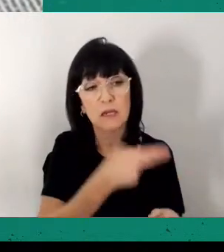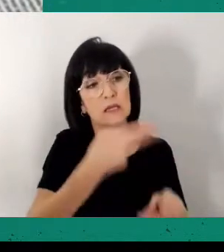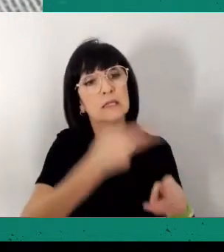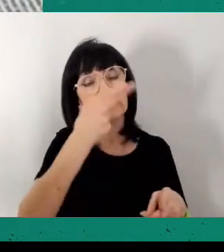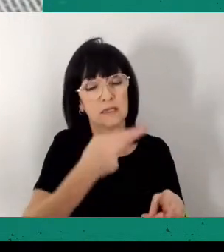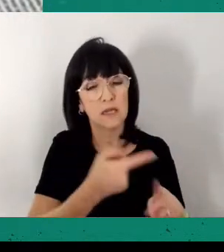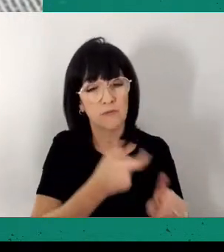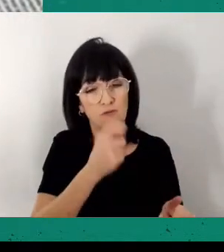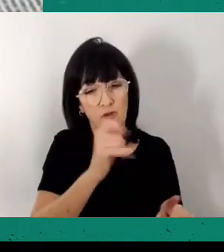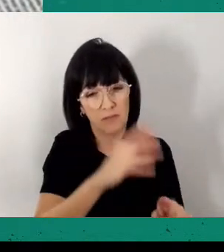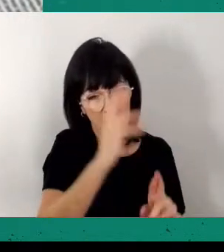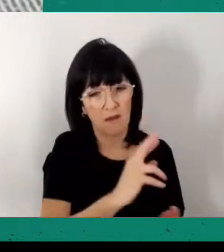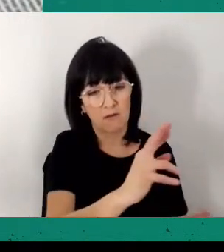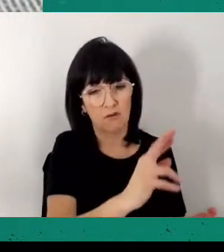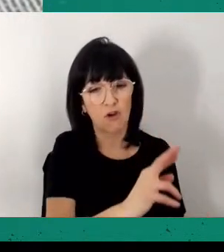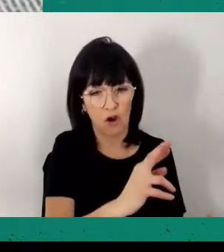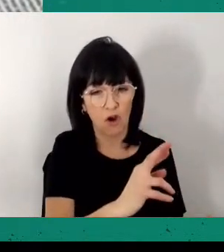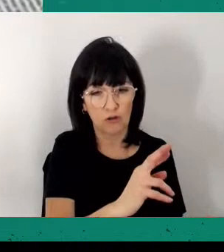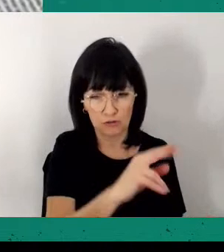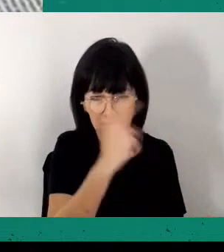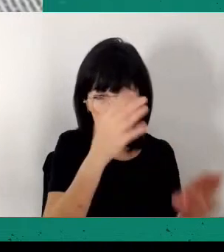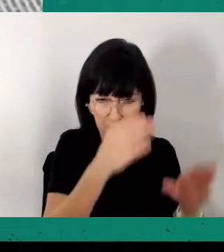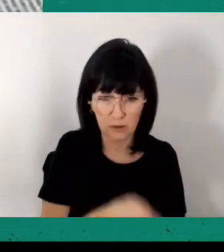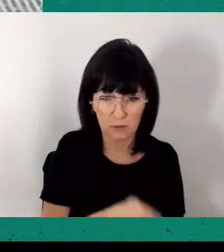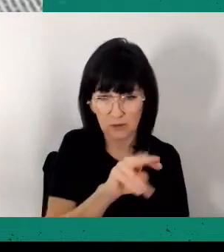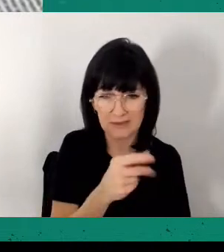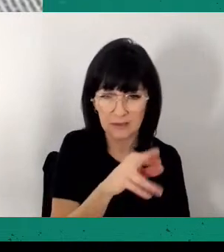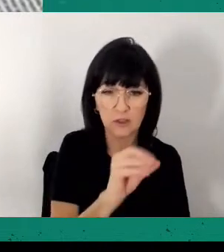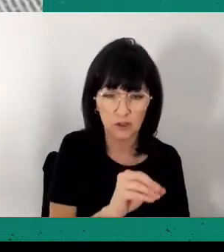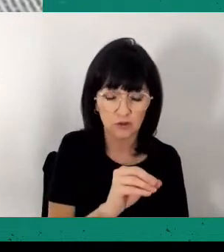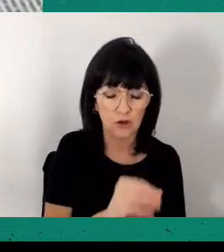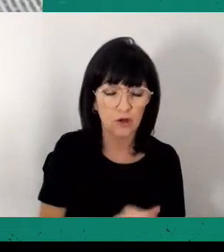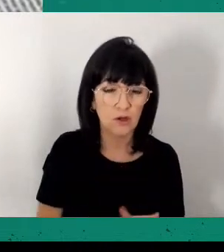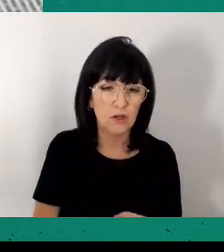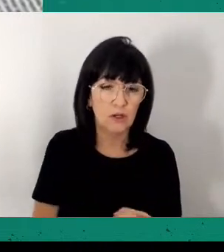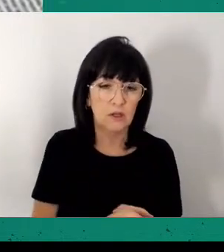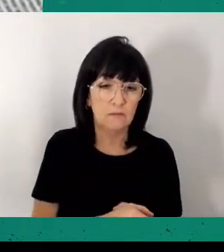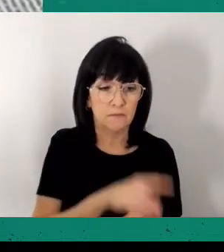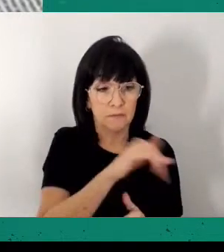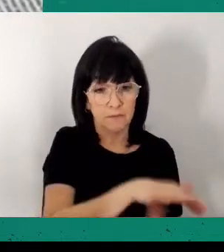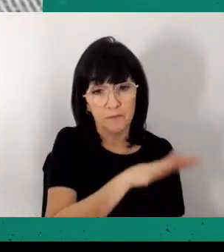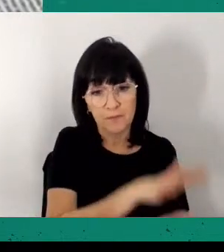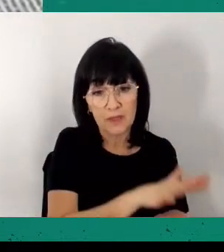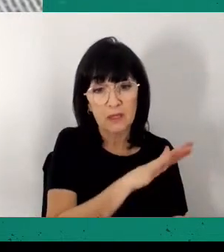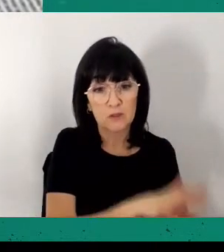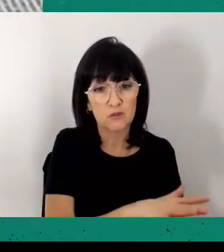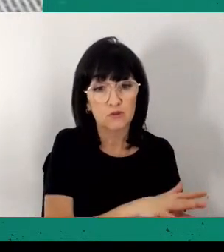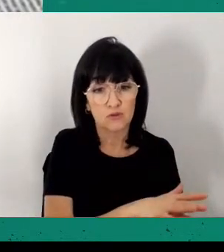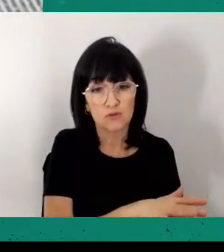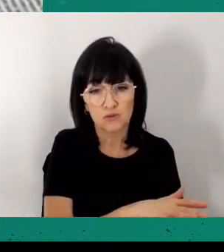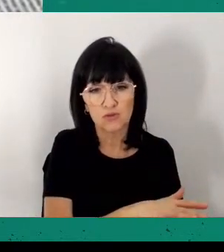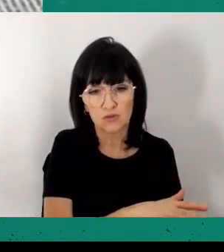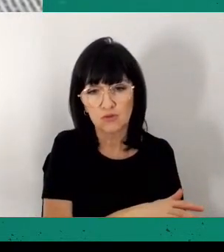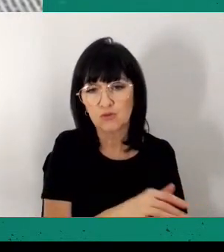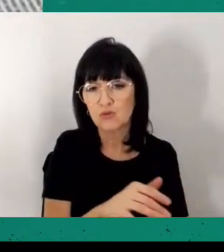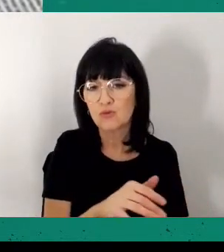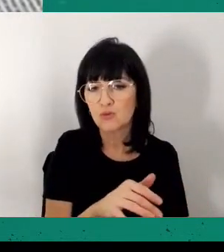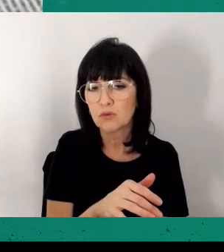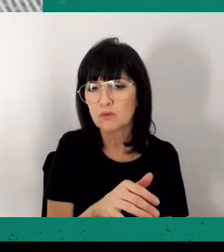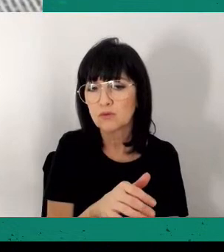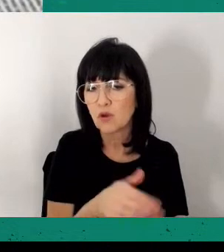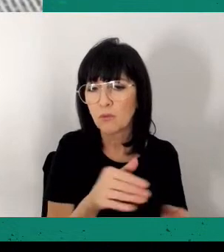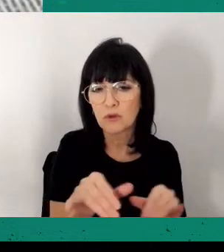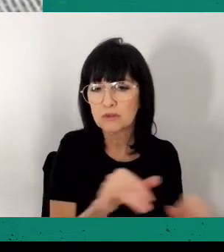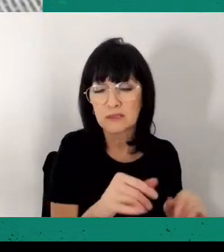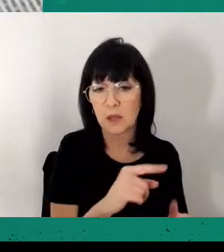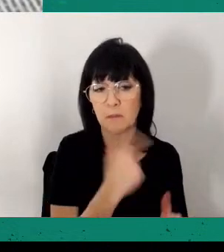founded Tuskegee Institute in Alabama. And the school pretty much was the same, except that Booker T was the one school